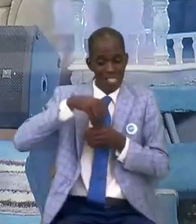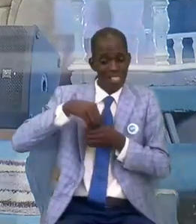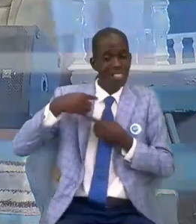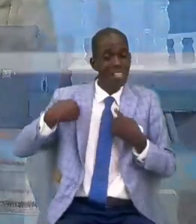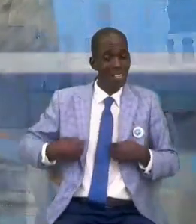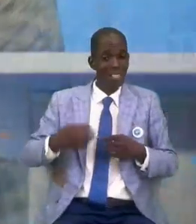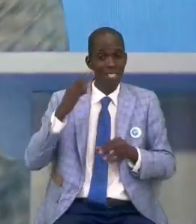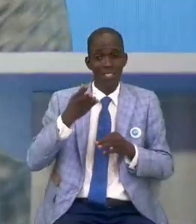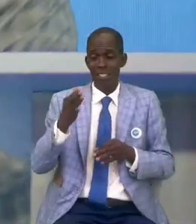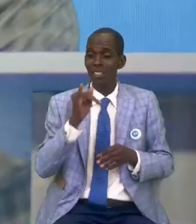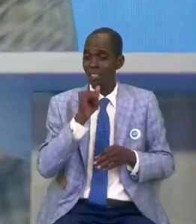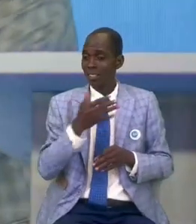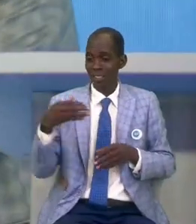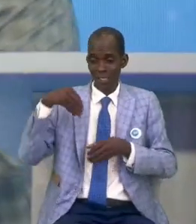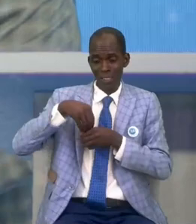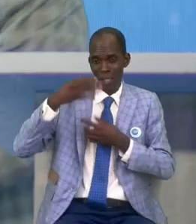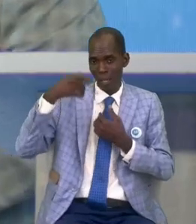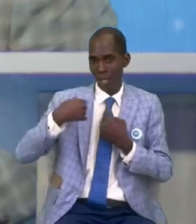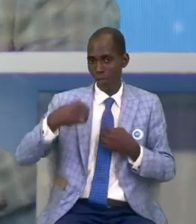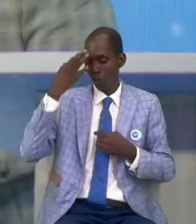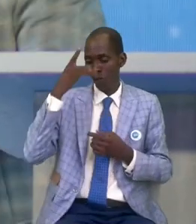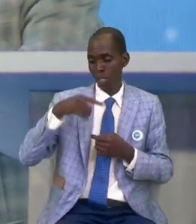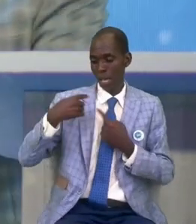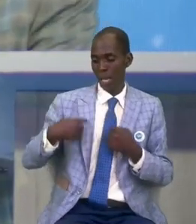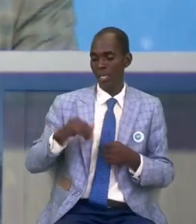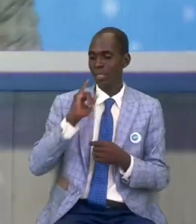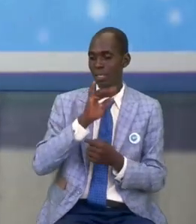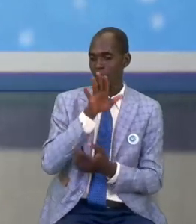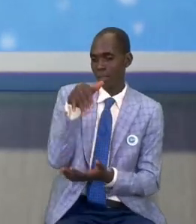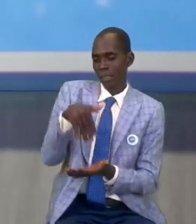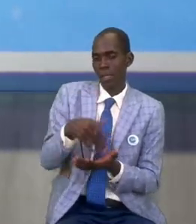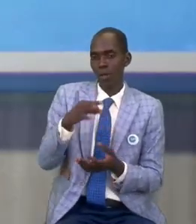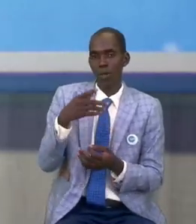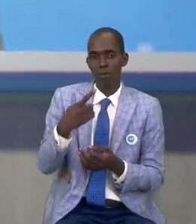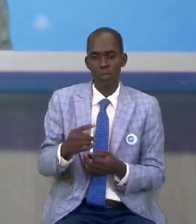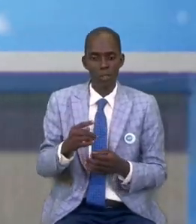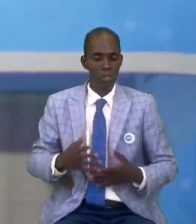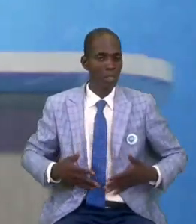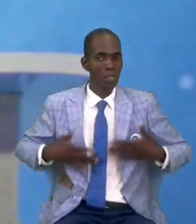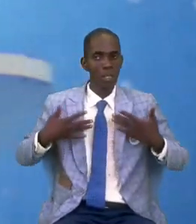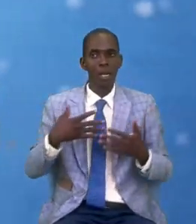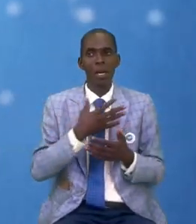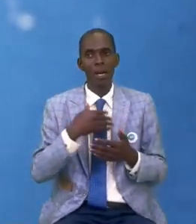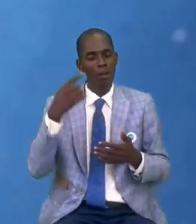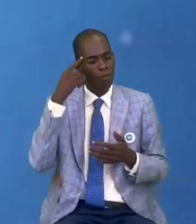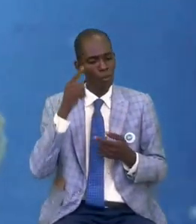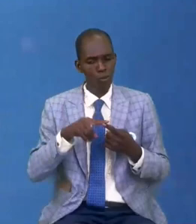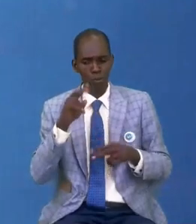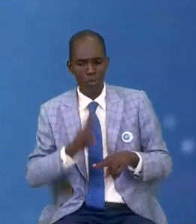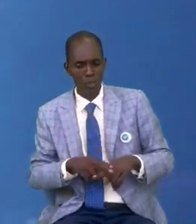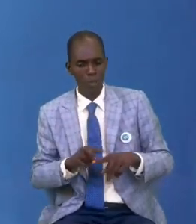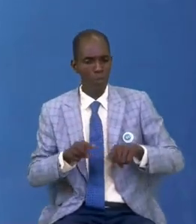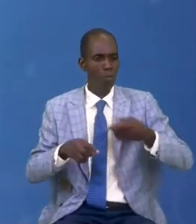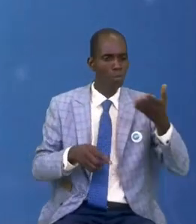walk a little, you have to sit now, and to go here and there, there is no strength. But she came to, you know,